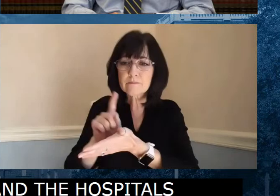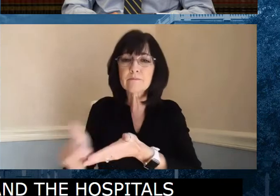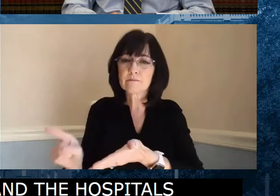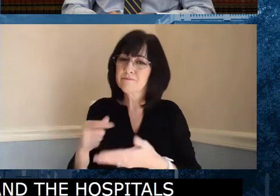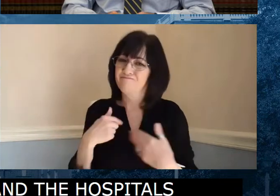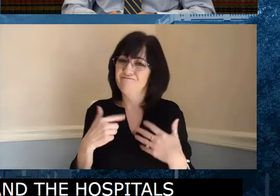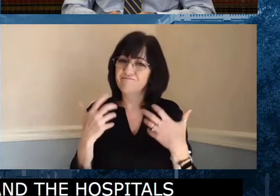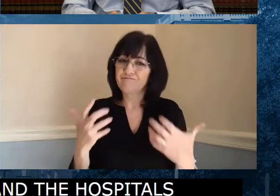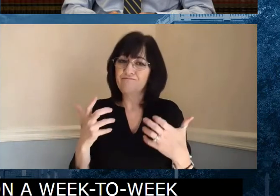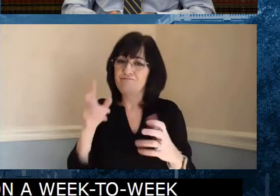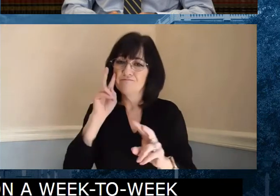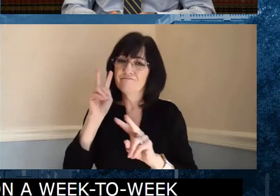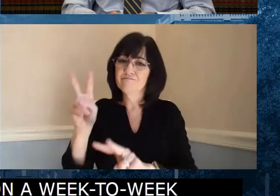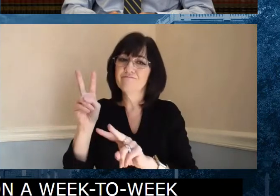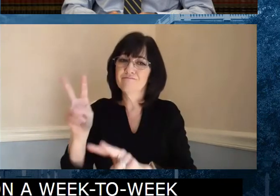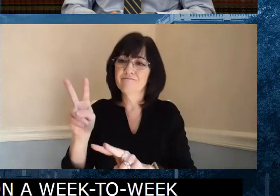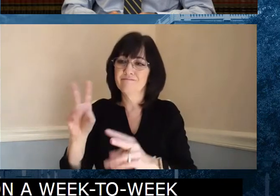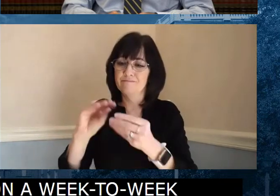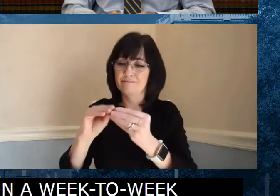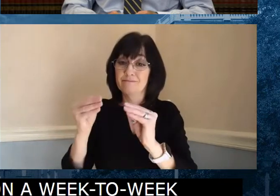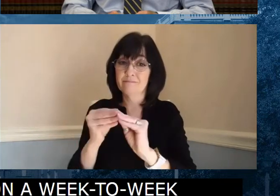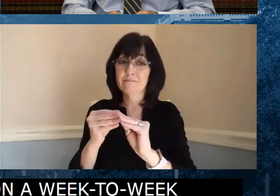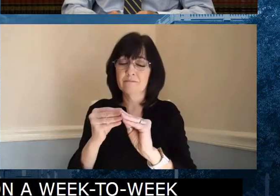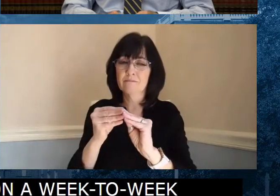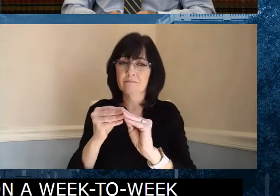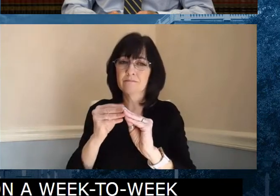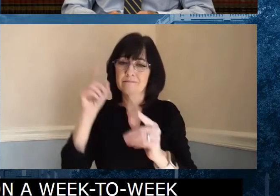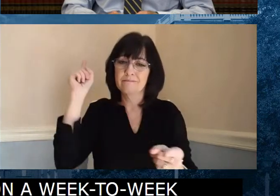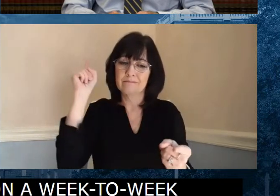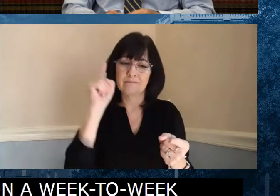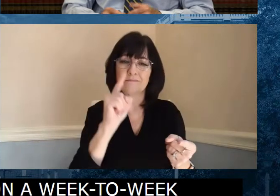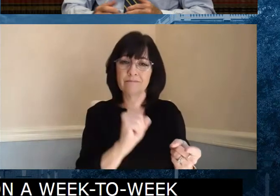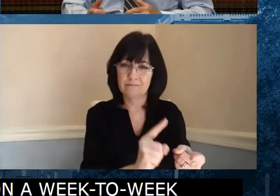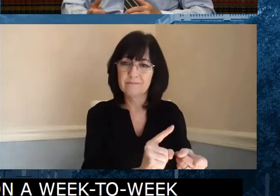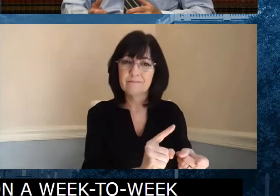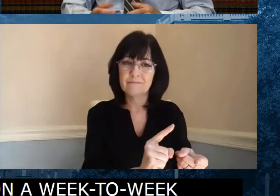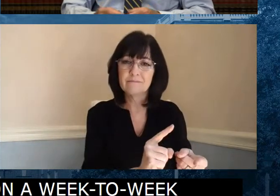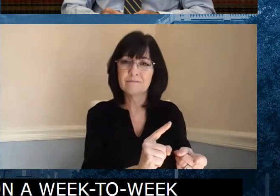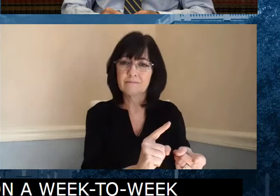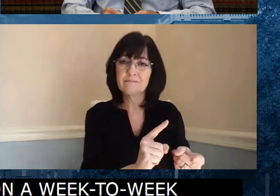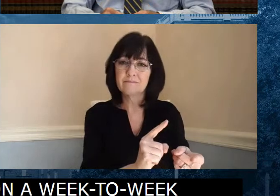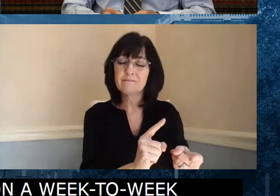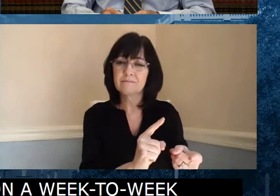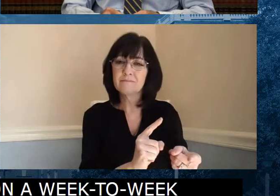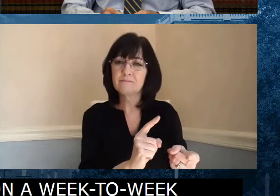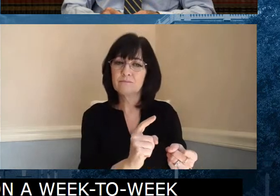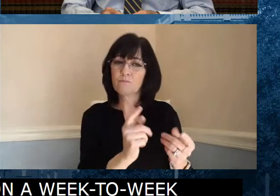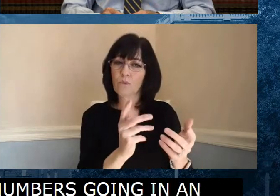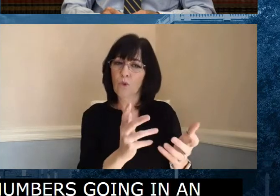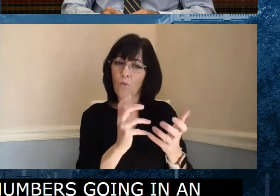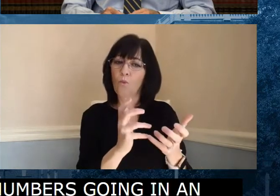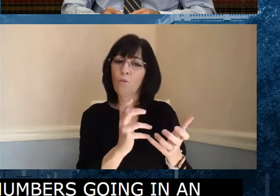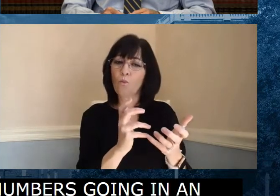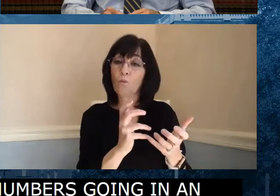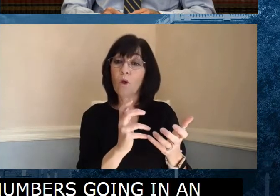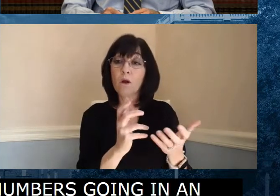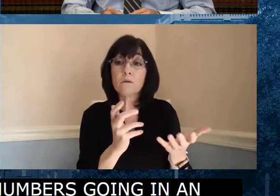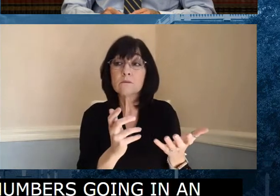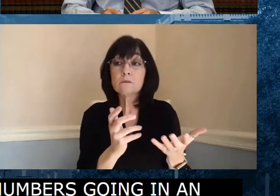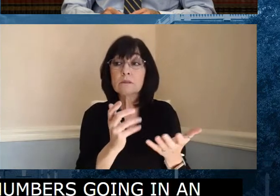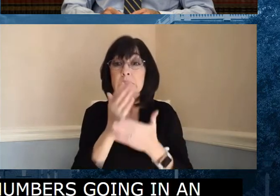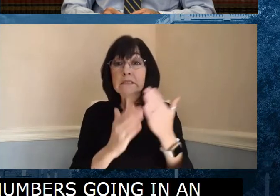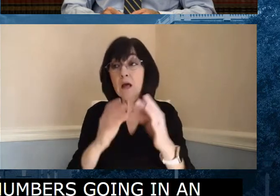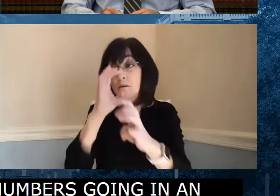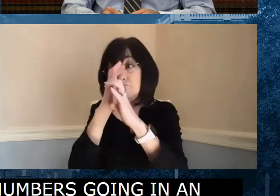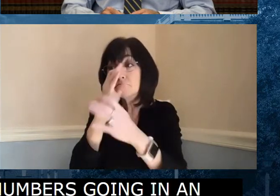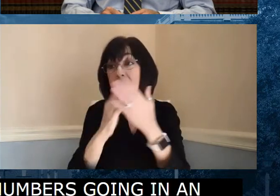opposite direction so that we can reduce some of the restrictions.